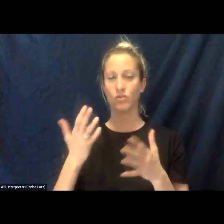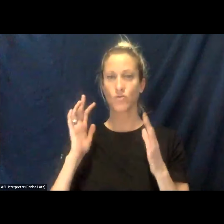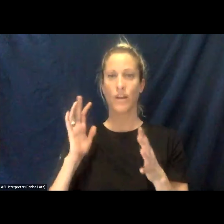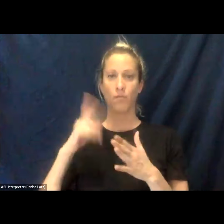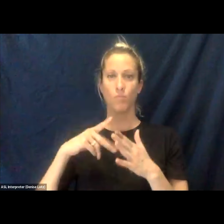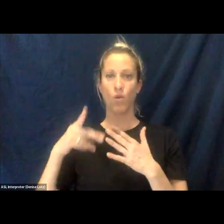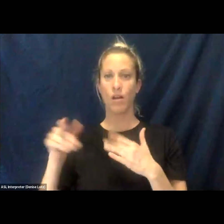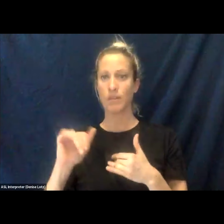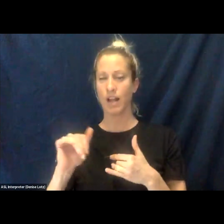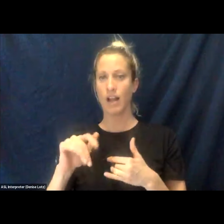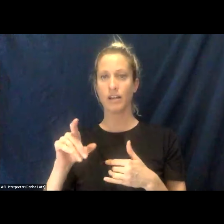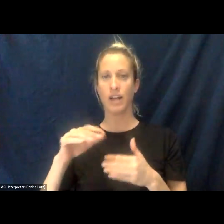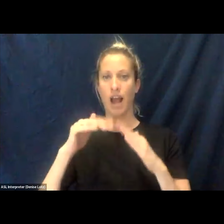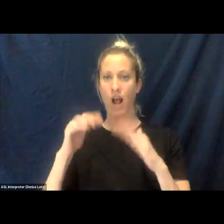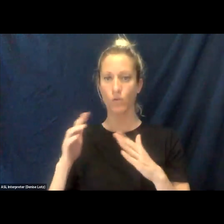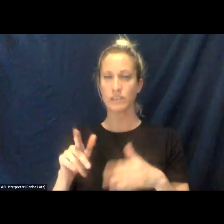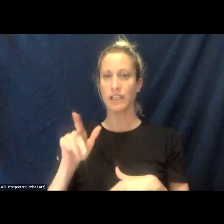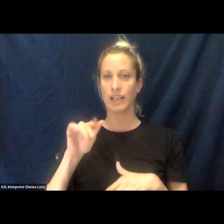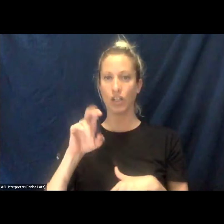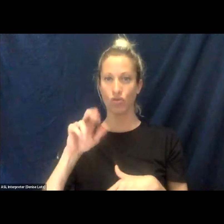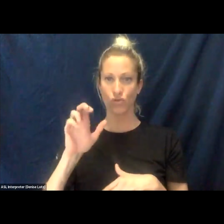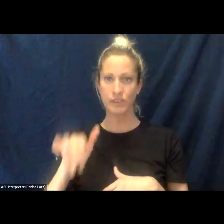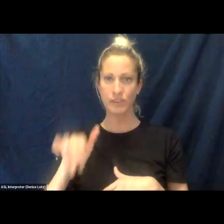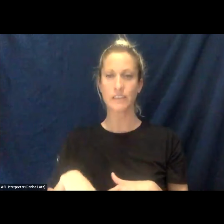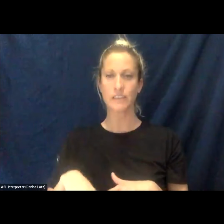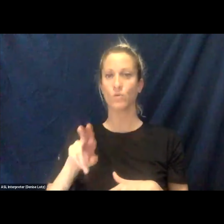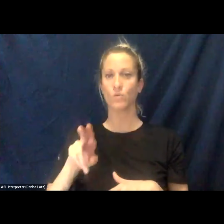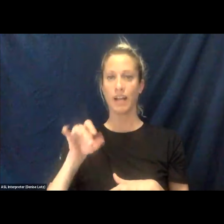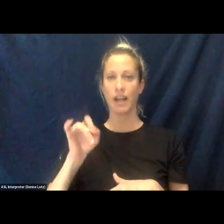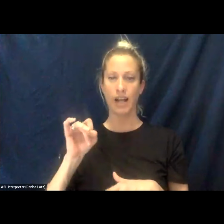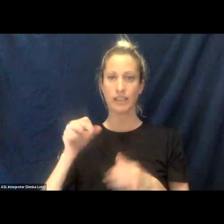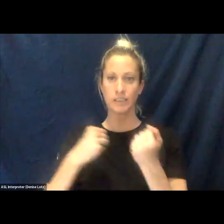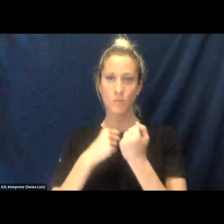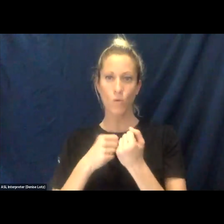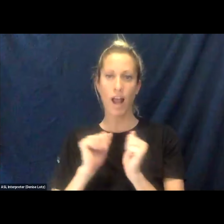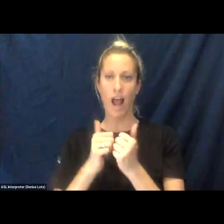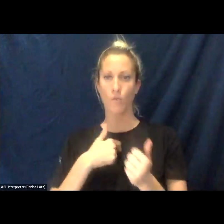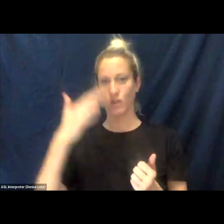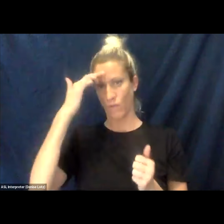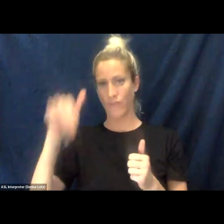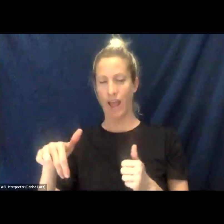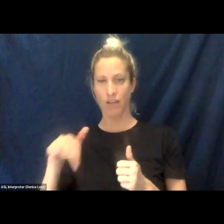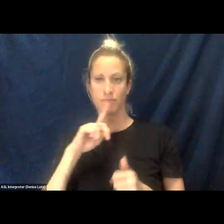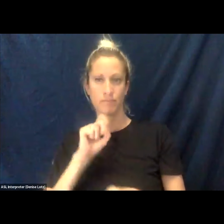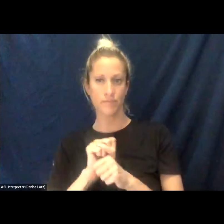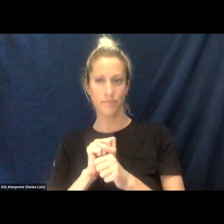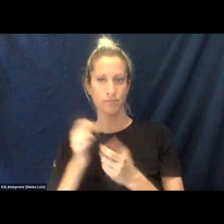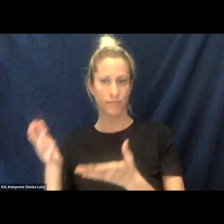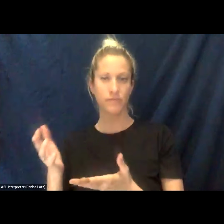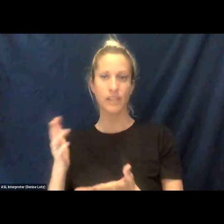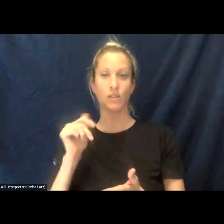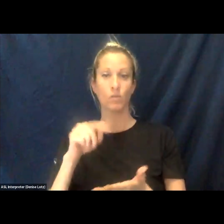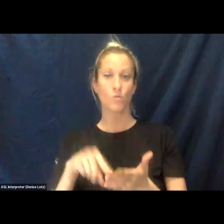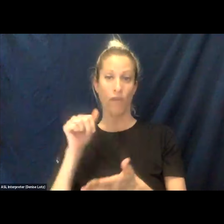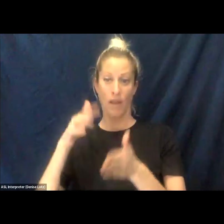program like EAH Housing's digital literacy or human IT support, how do we know where that exists? And then once that individual is